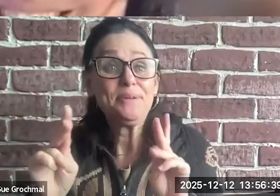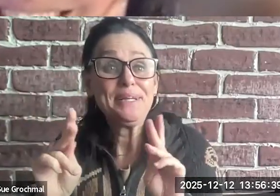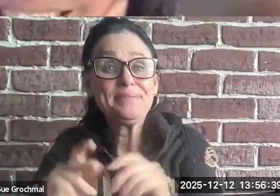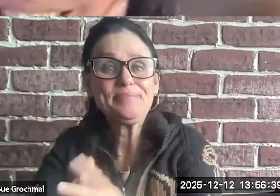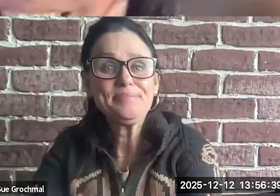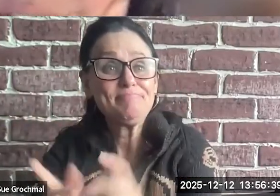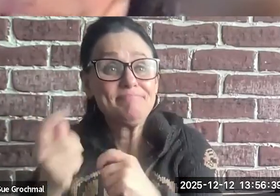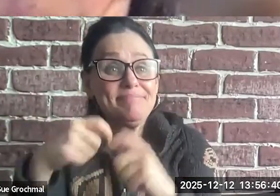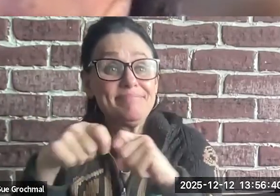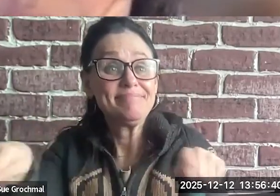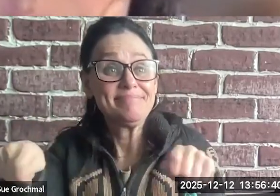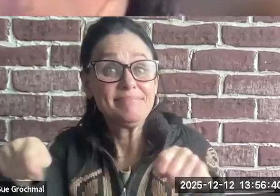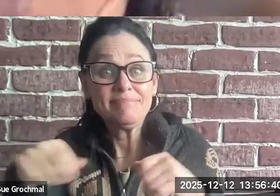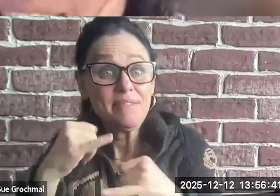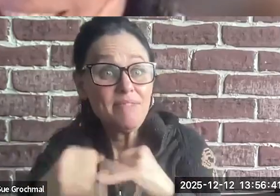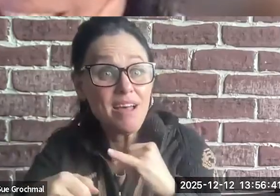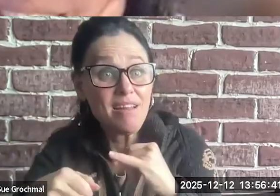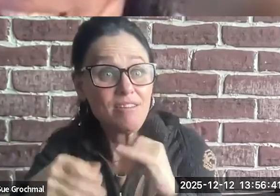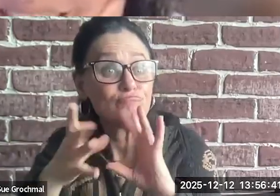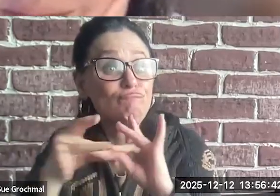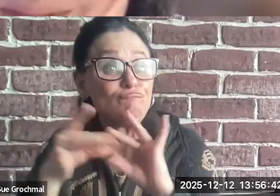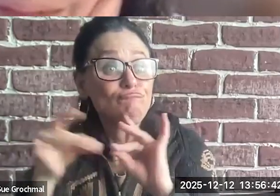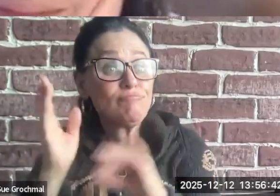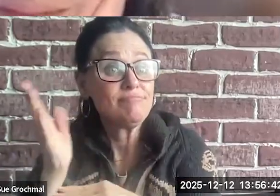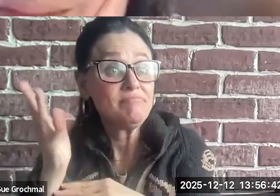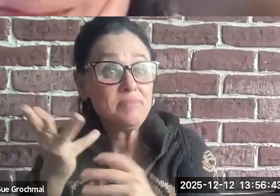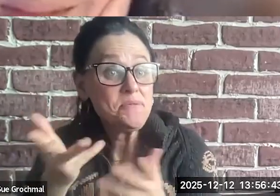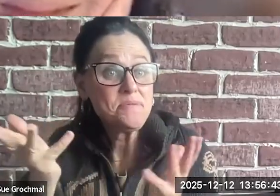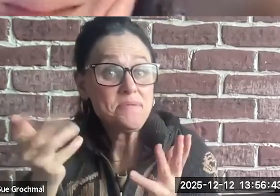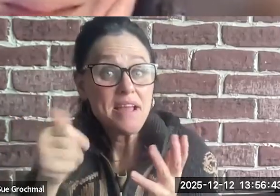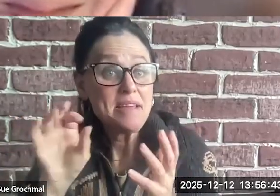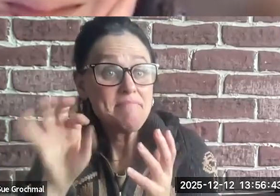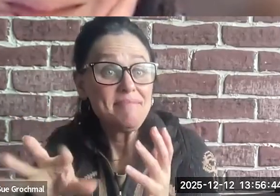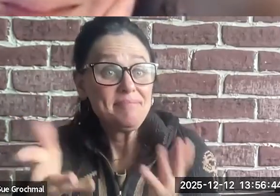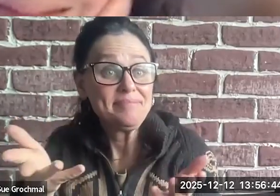Okay. Any final words from our panelists today?